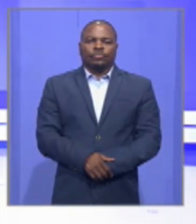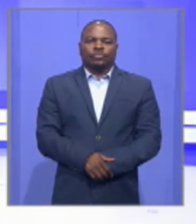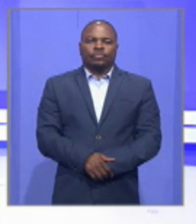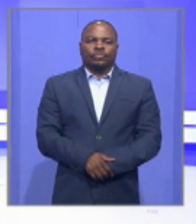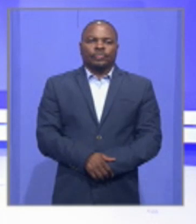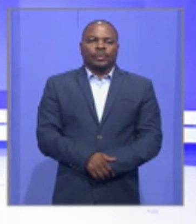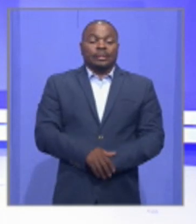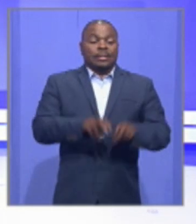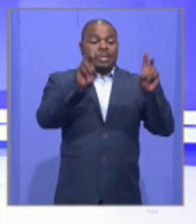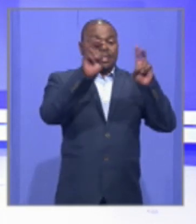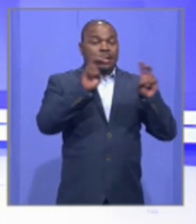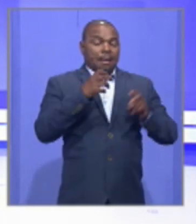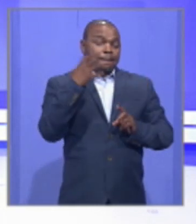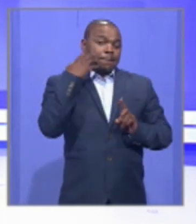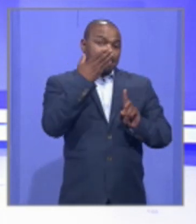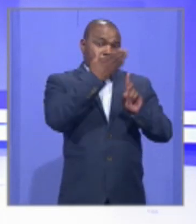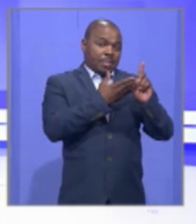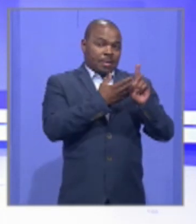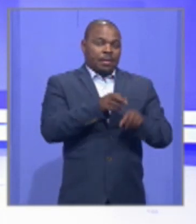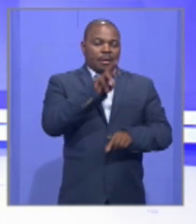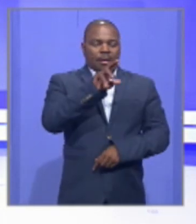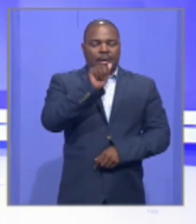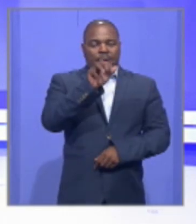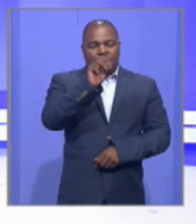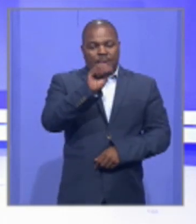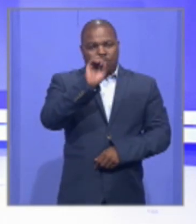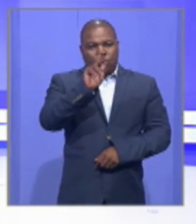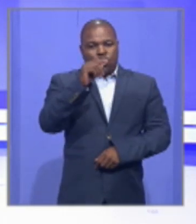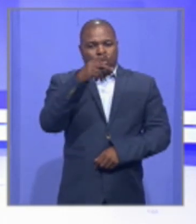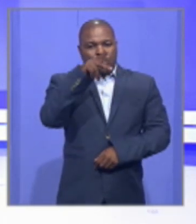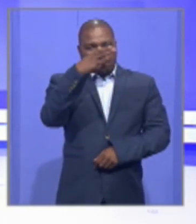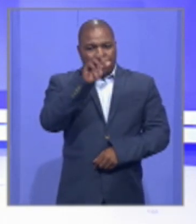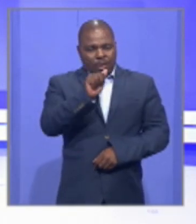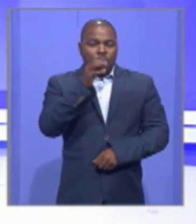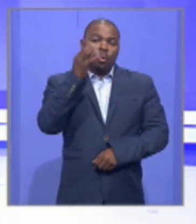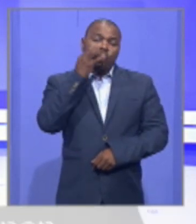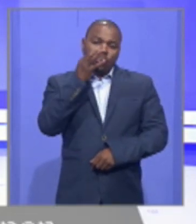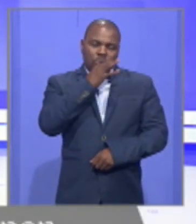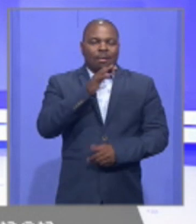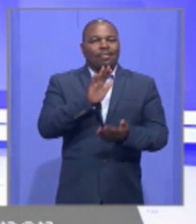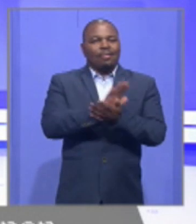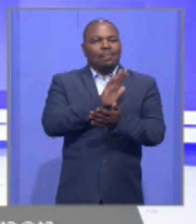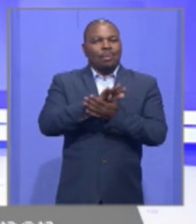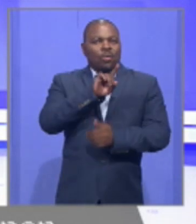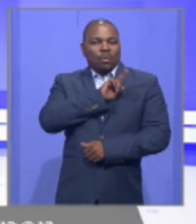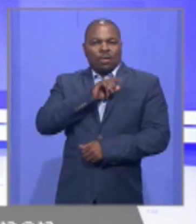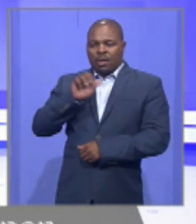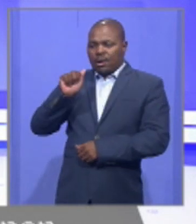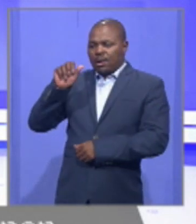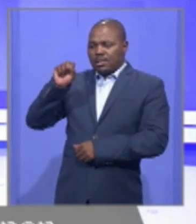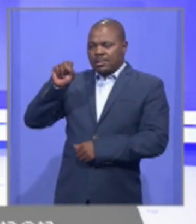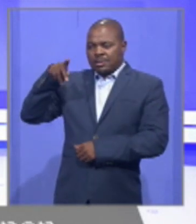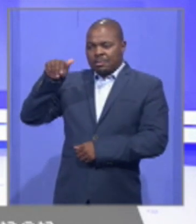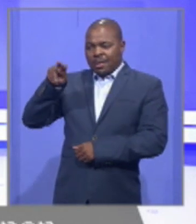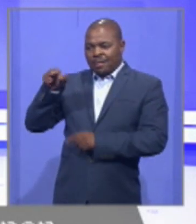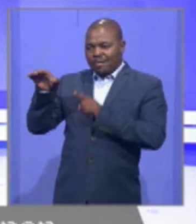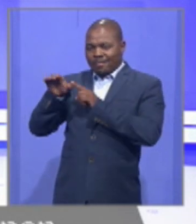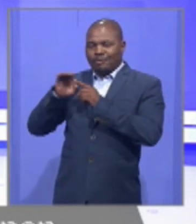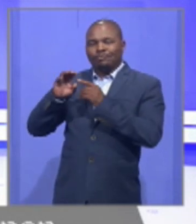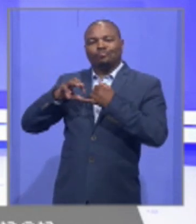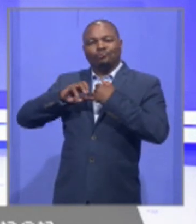Tona ya motlakase Ngaka Kgosientso Ramokgopa a re o itumedisiwa ke mekgwa e mentšhwa ya Aspen ya go netefatsa fa go na le motlakase